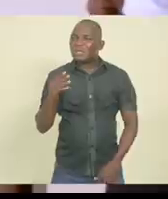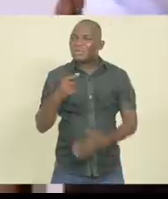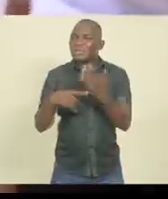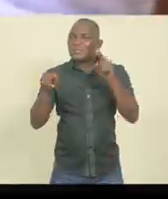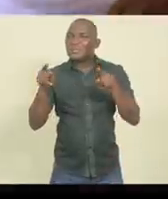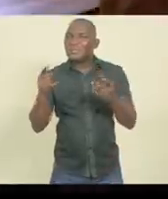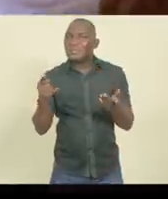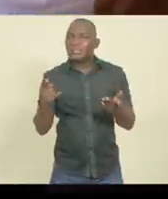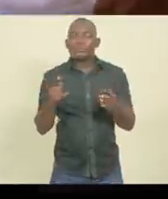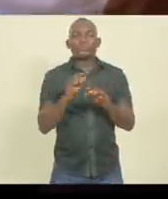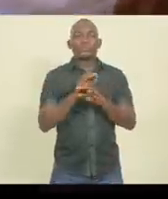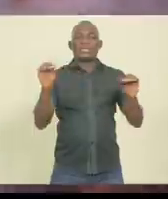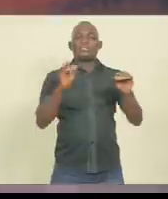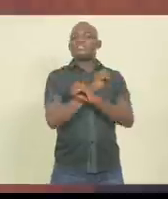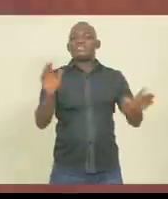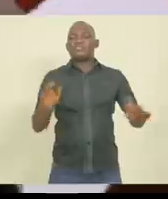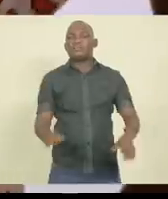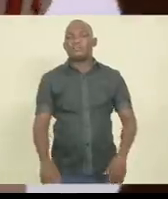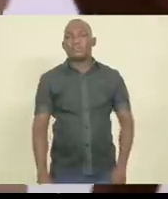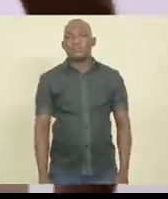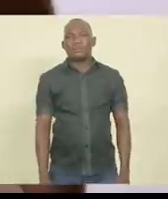matter? Nothing.